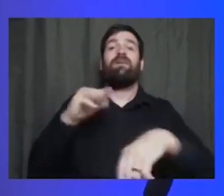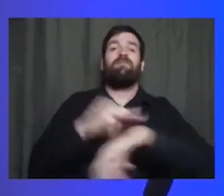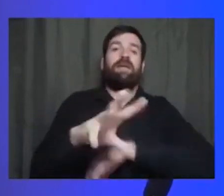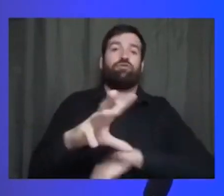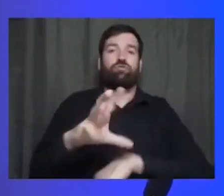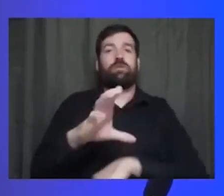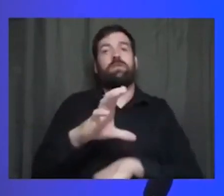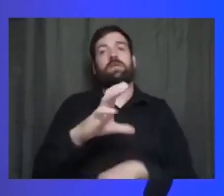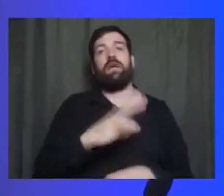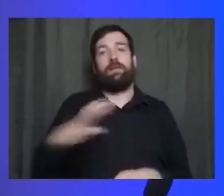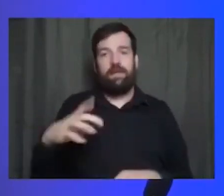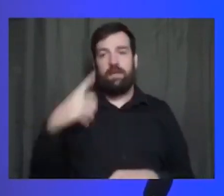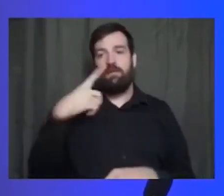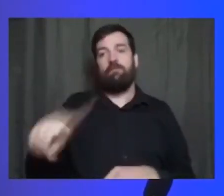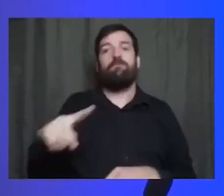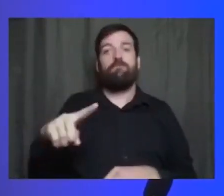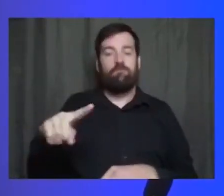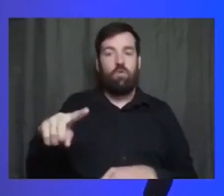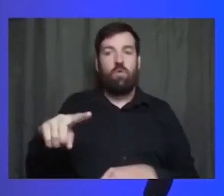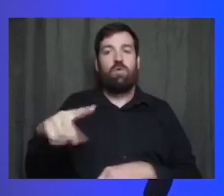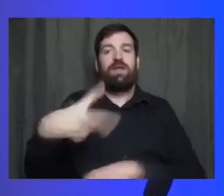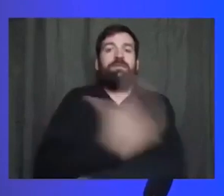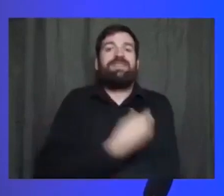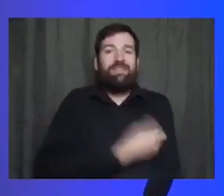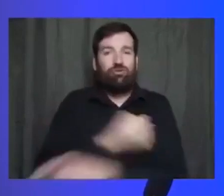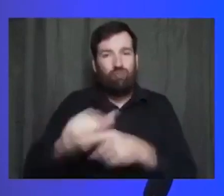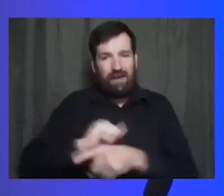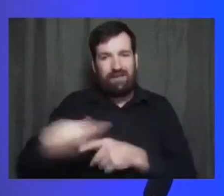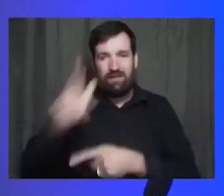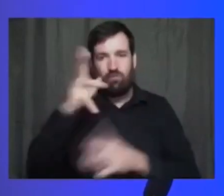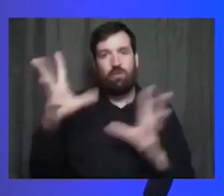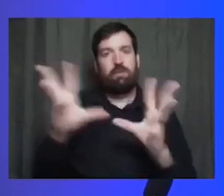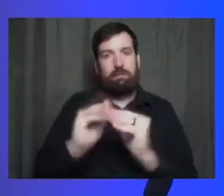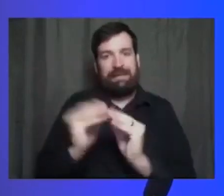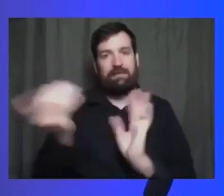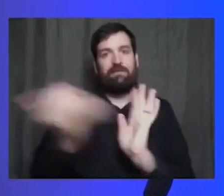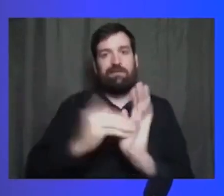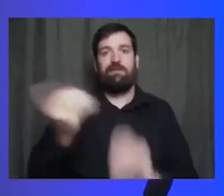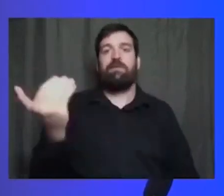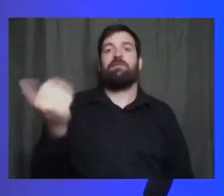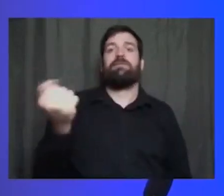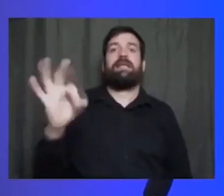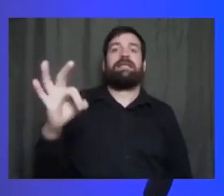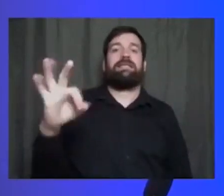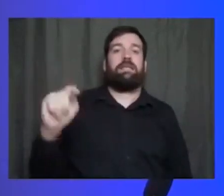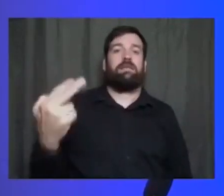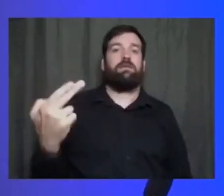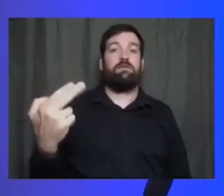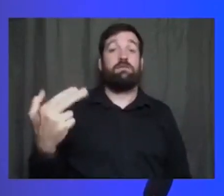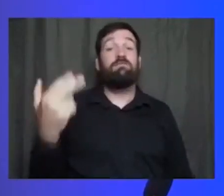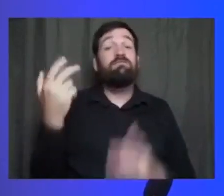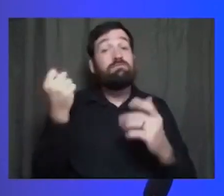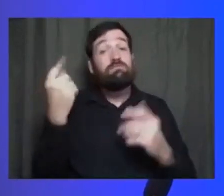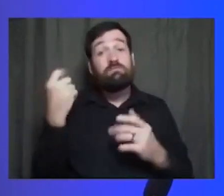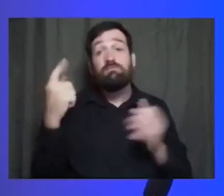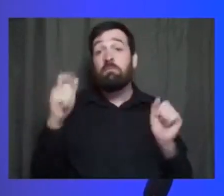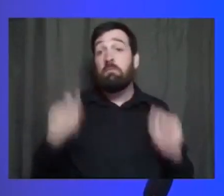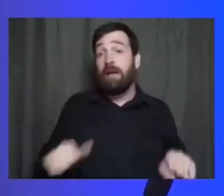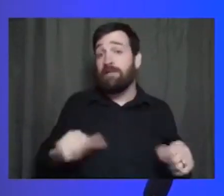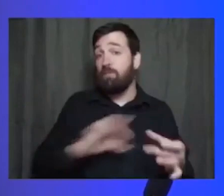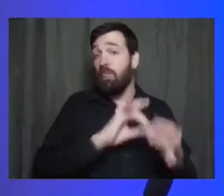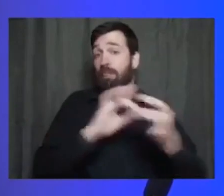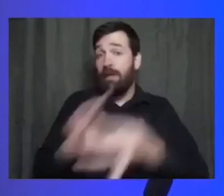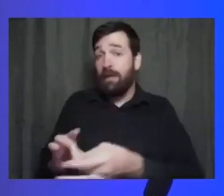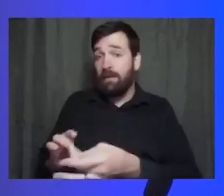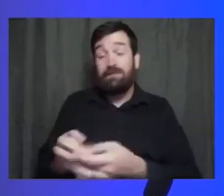is meeting on June 18th. So I think there's going to be more that comes out about this. It's possible that it's linked, but it's possible that it's